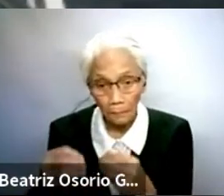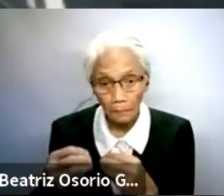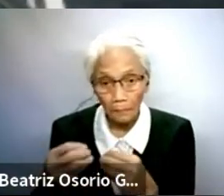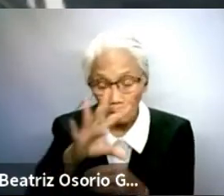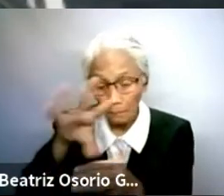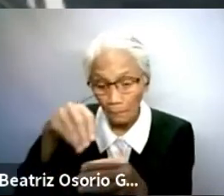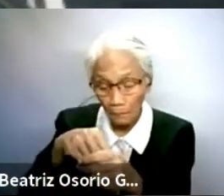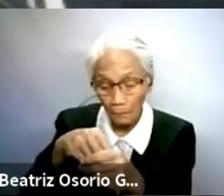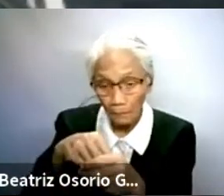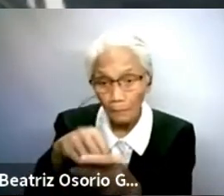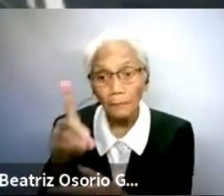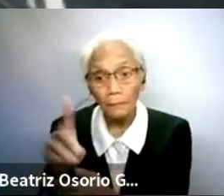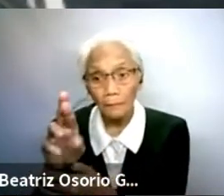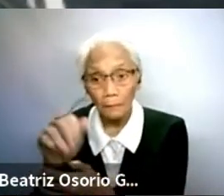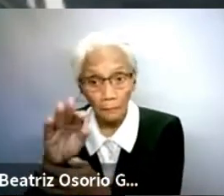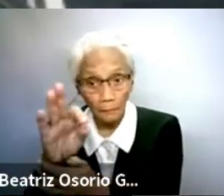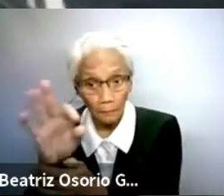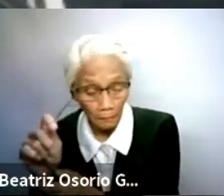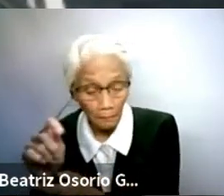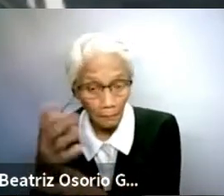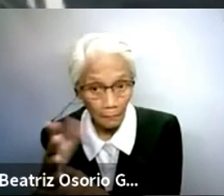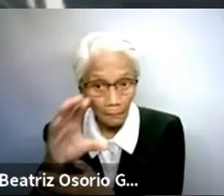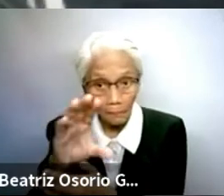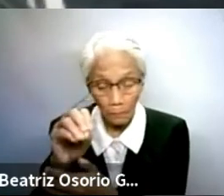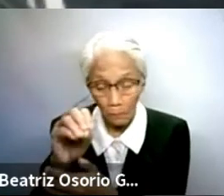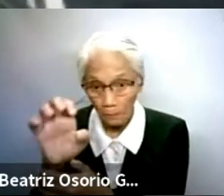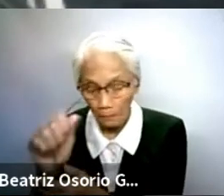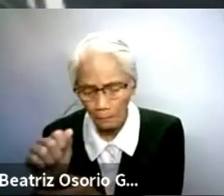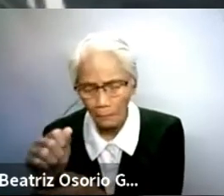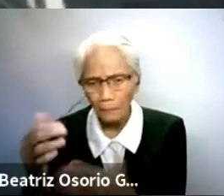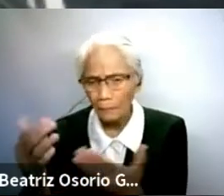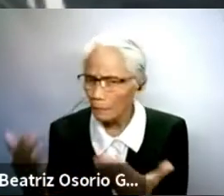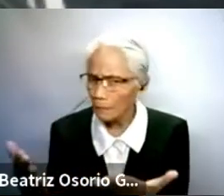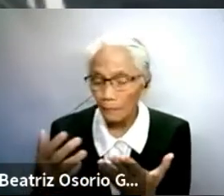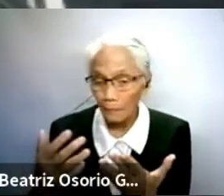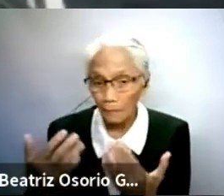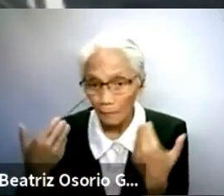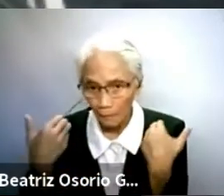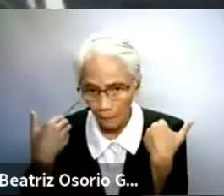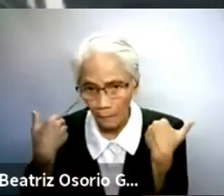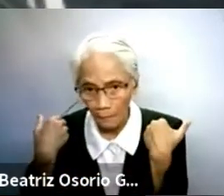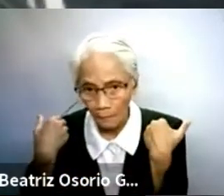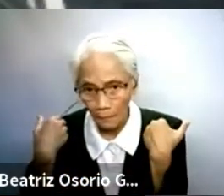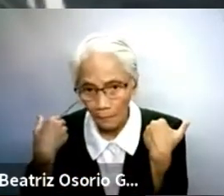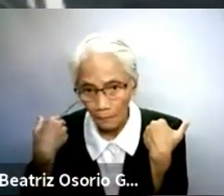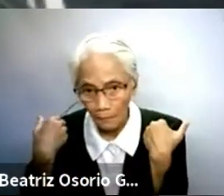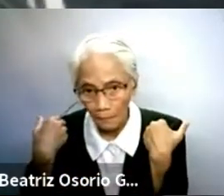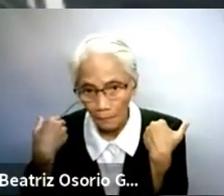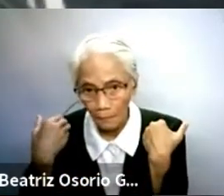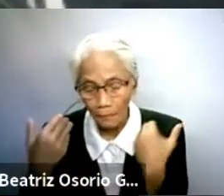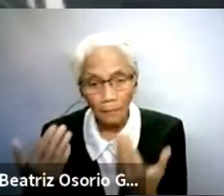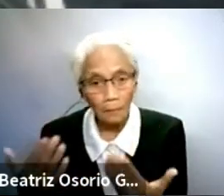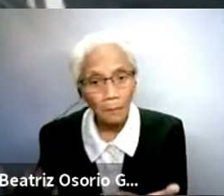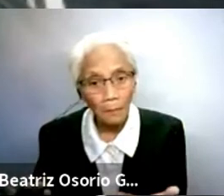draft IPA already. I hope that I have answered the queries by Madam Yuyum. Thank you very